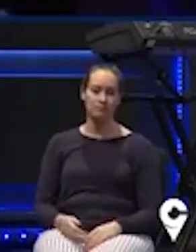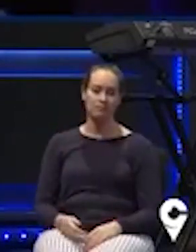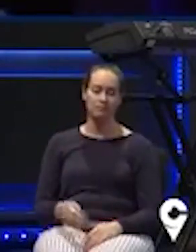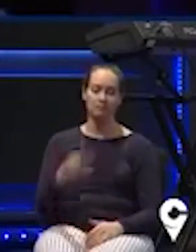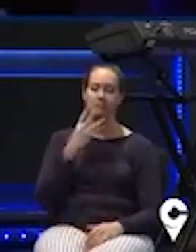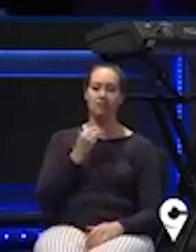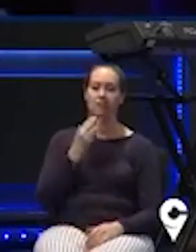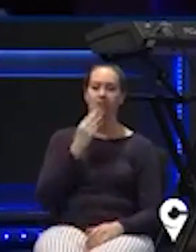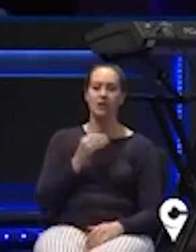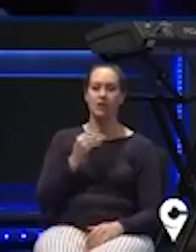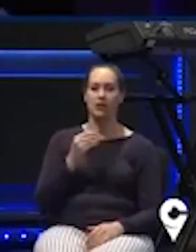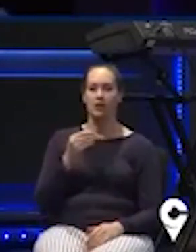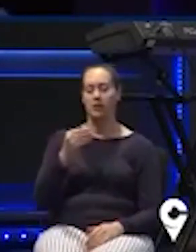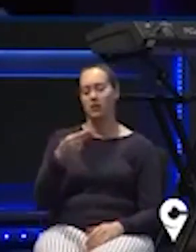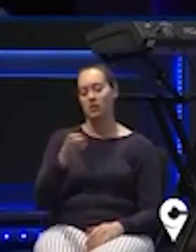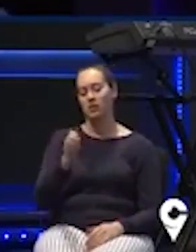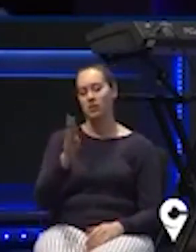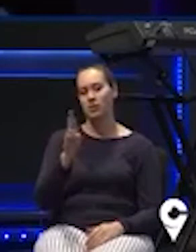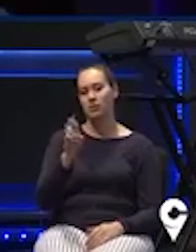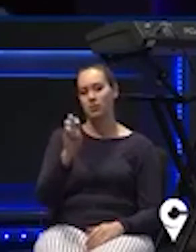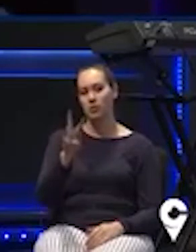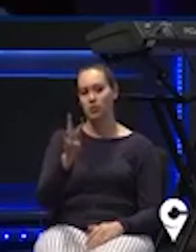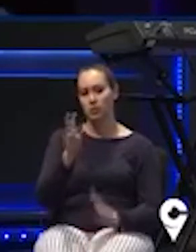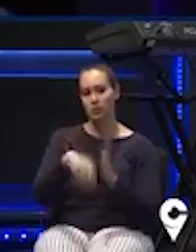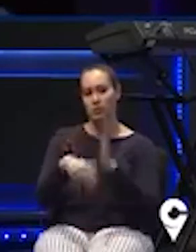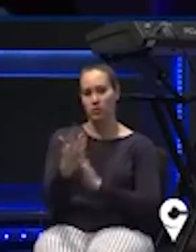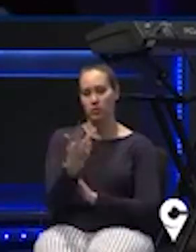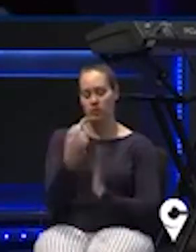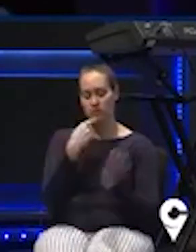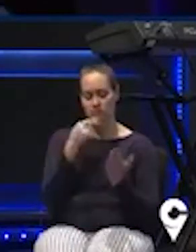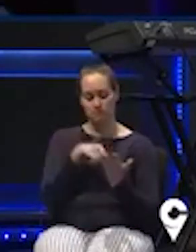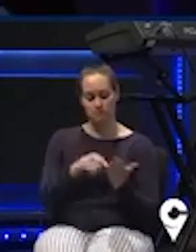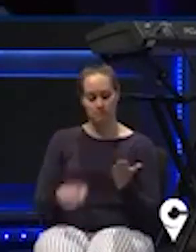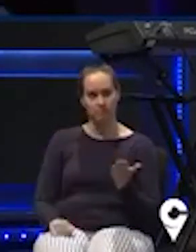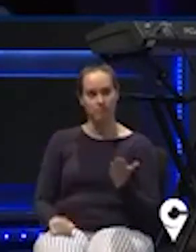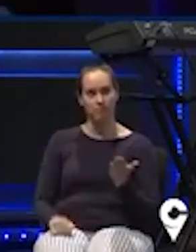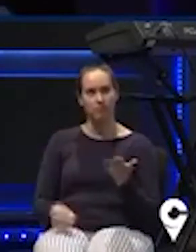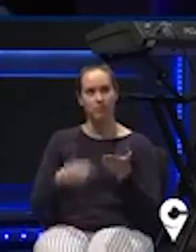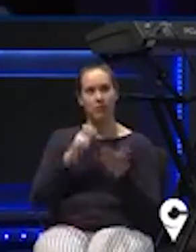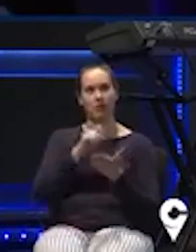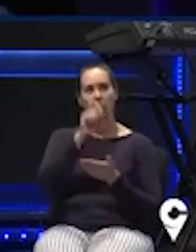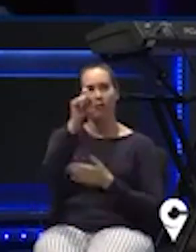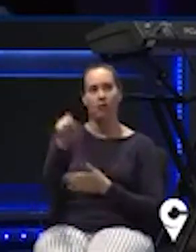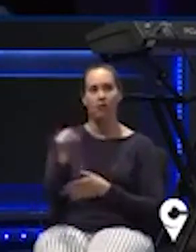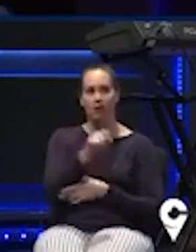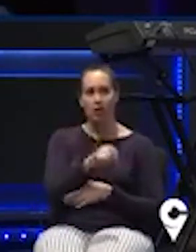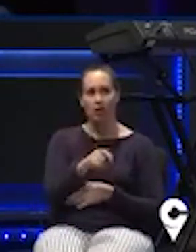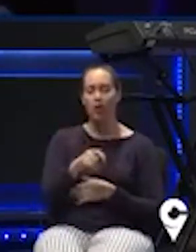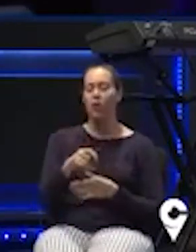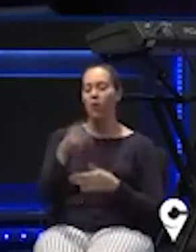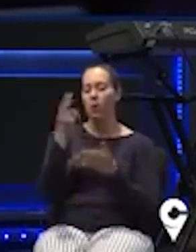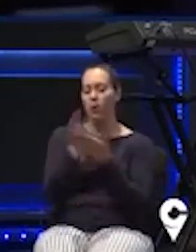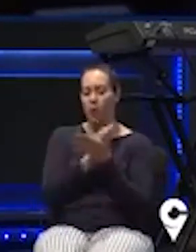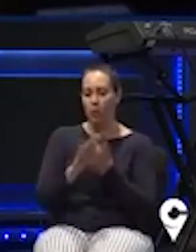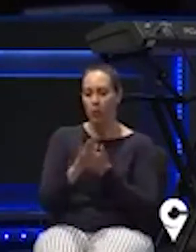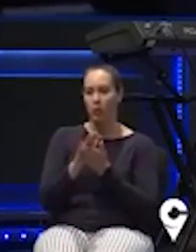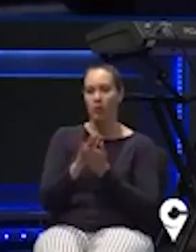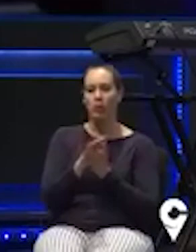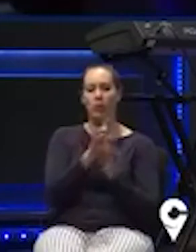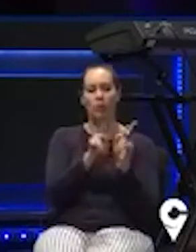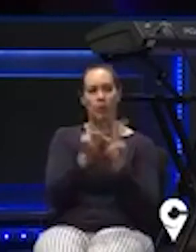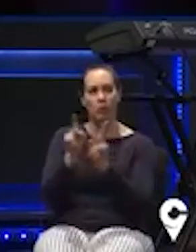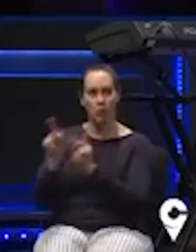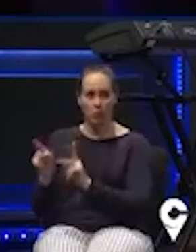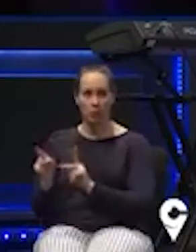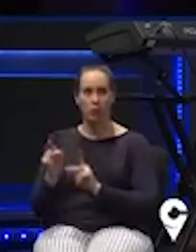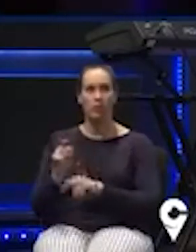Hebrews chapter 3 says this. Therefore, holy brethren, partakers of heavenly calling, consider